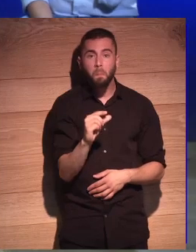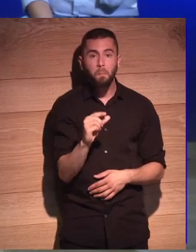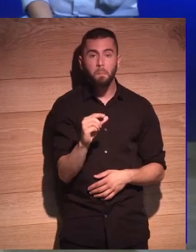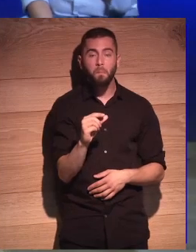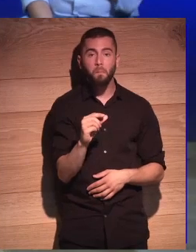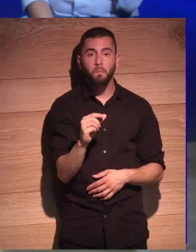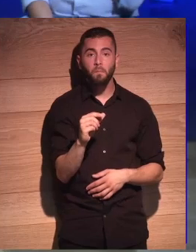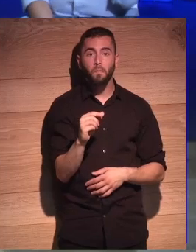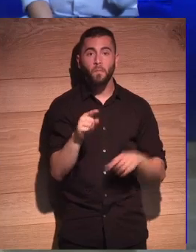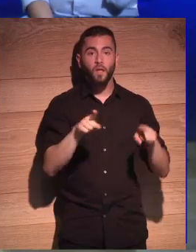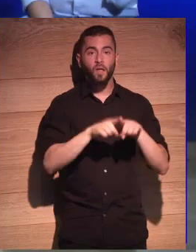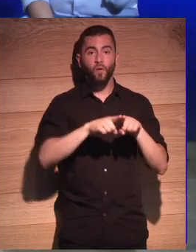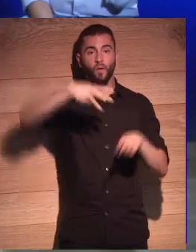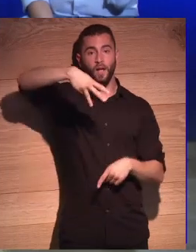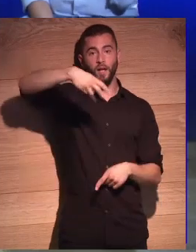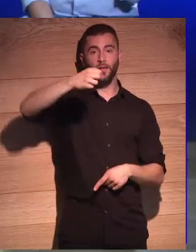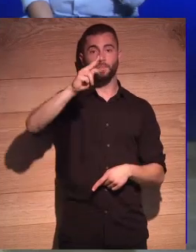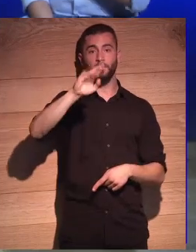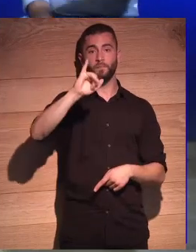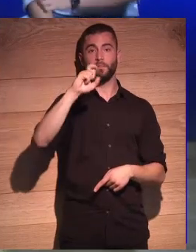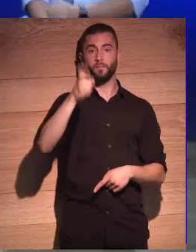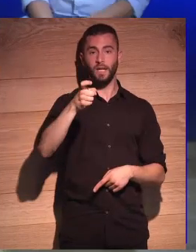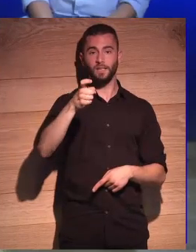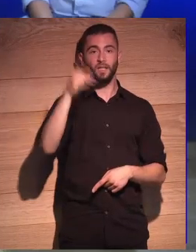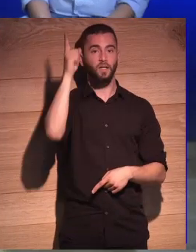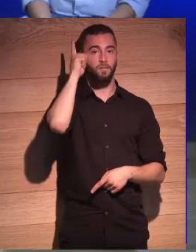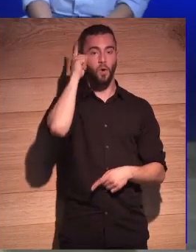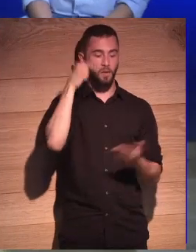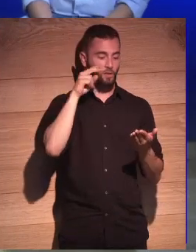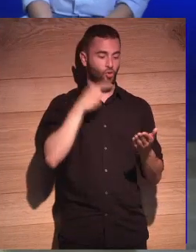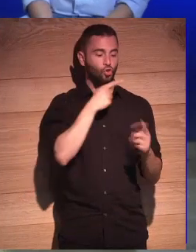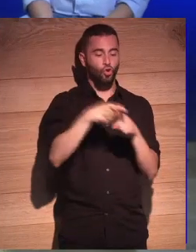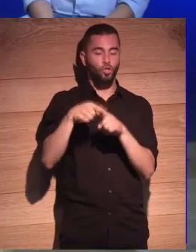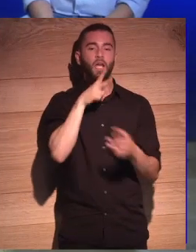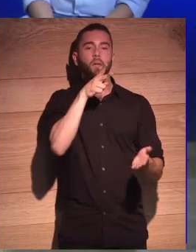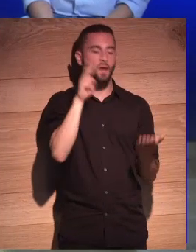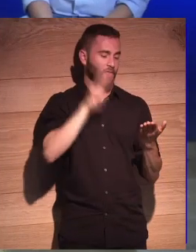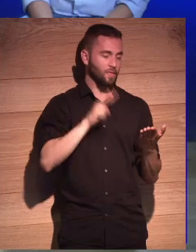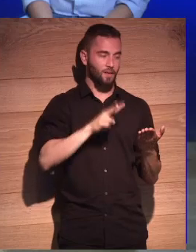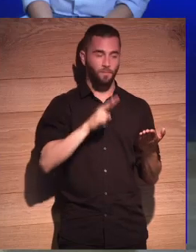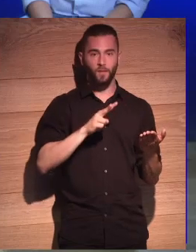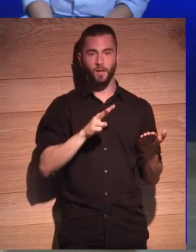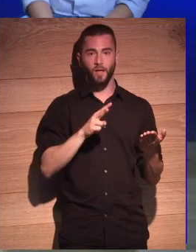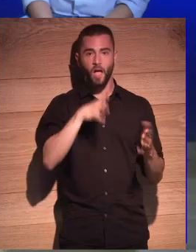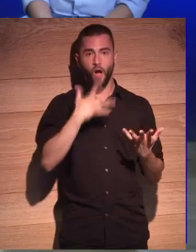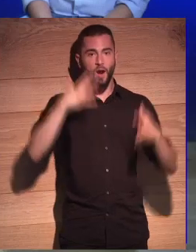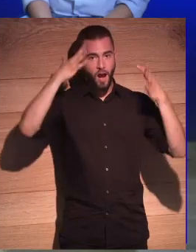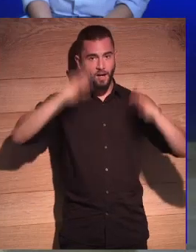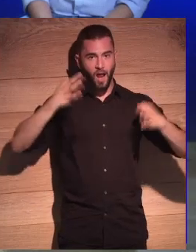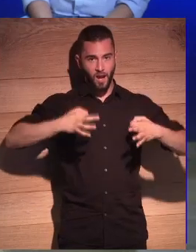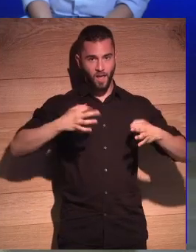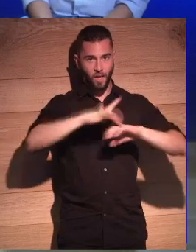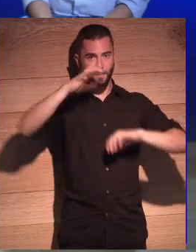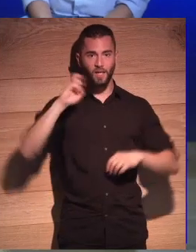thing, but not so long ago we had these tiny telephones where we only saw green things on the